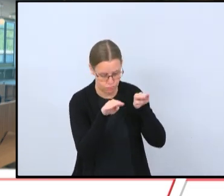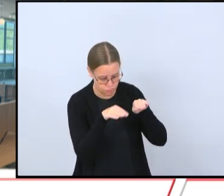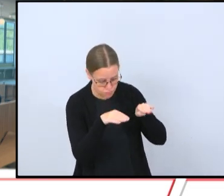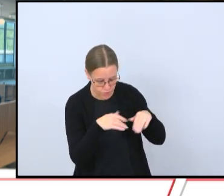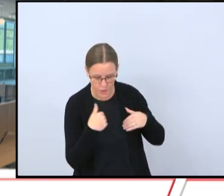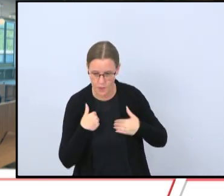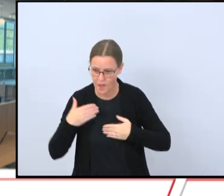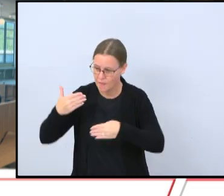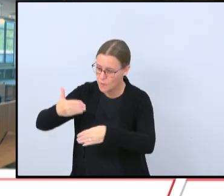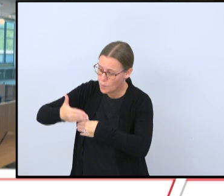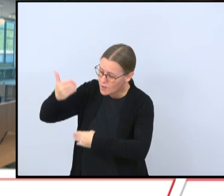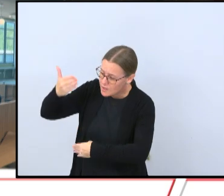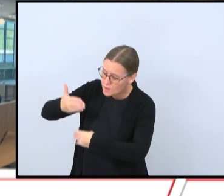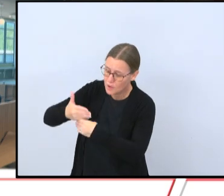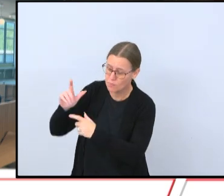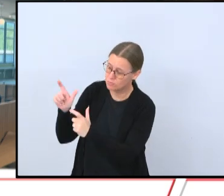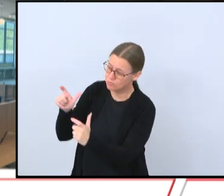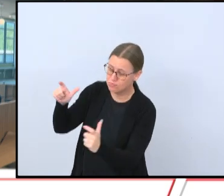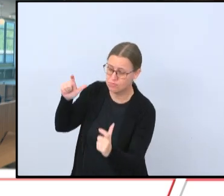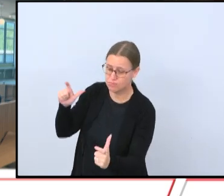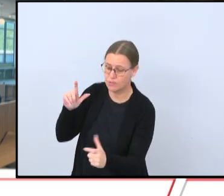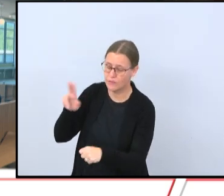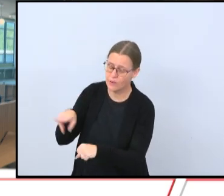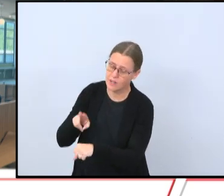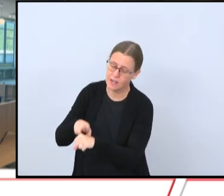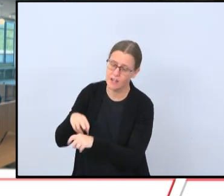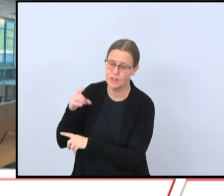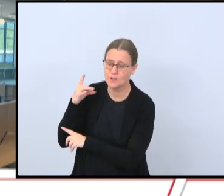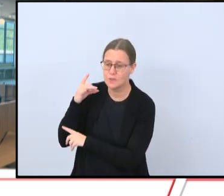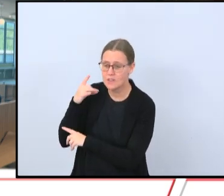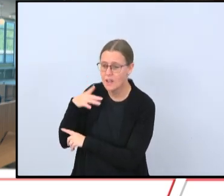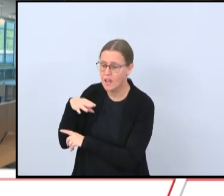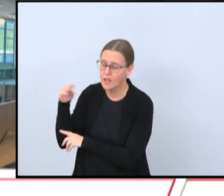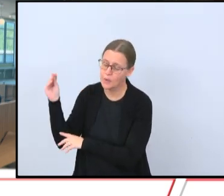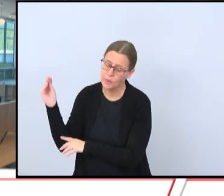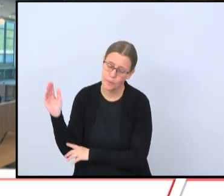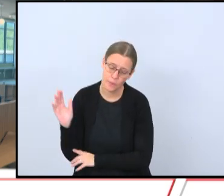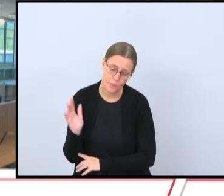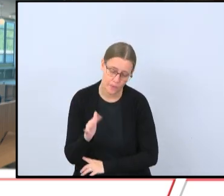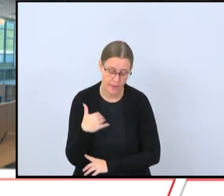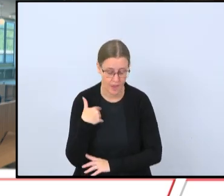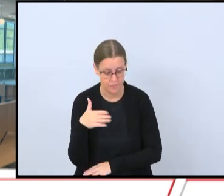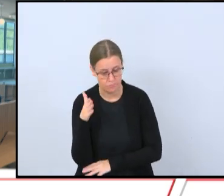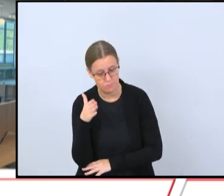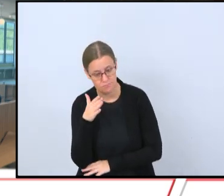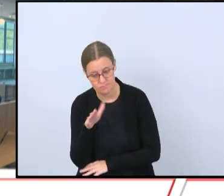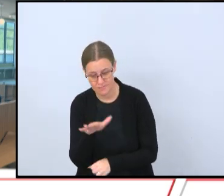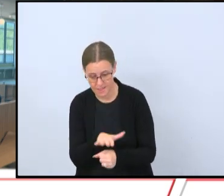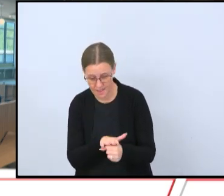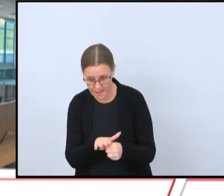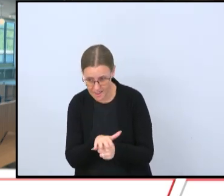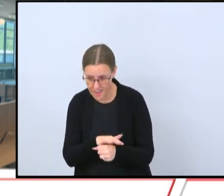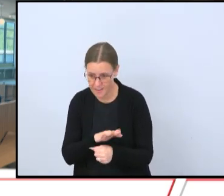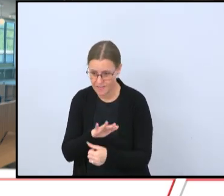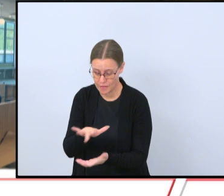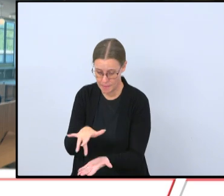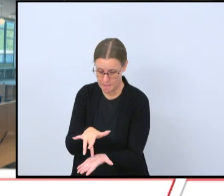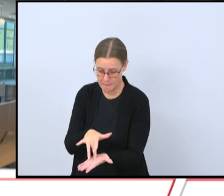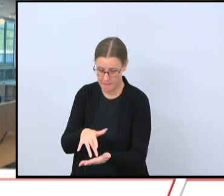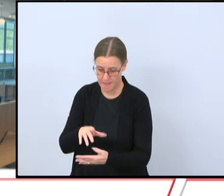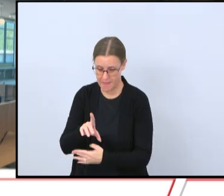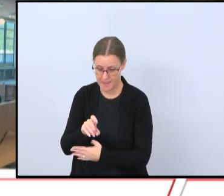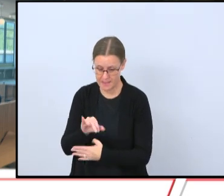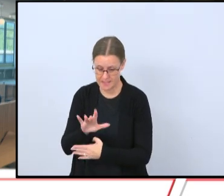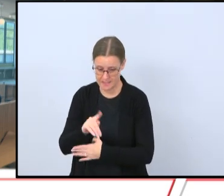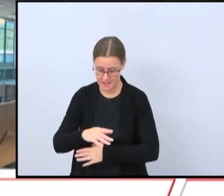window letting all that natural light in for reading. There's a presentation area. You can see the main desk there right in the center, so that librarian has eyes